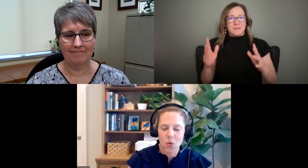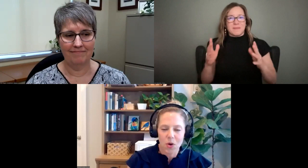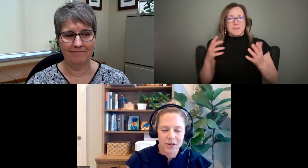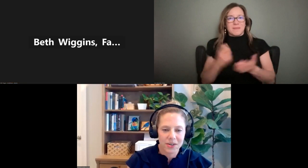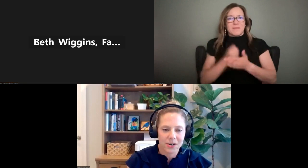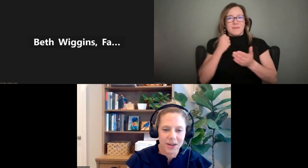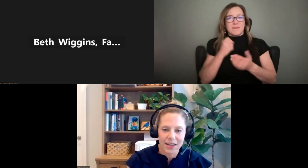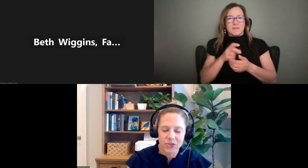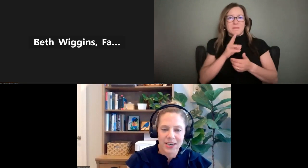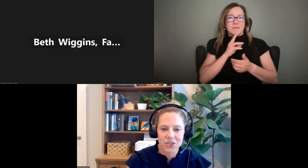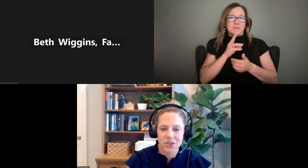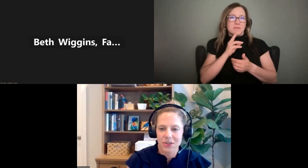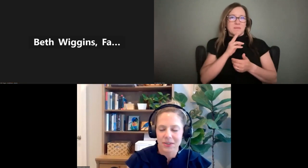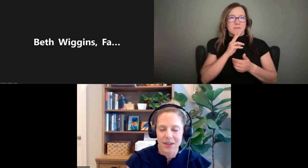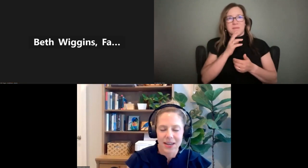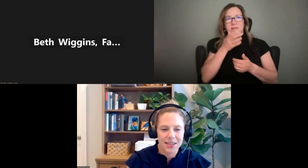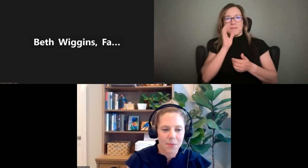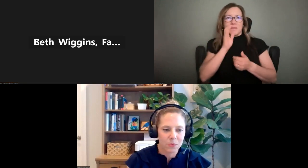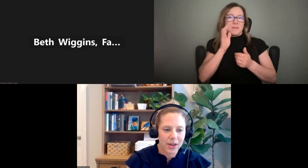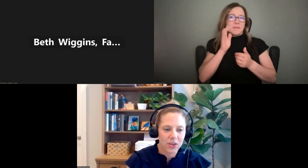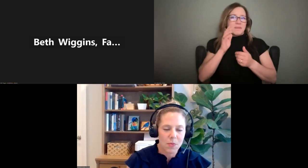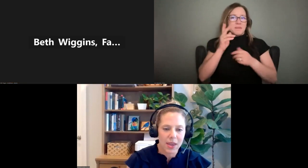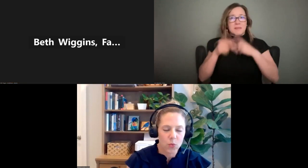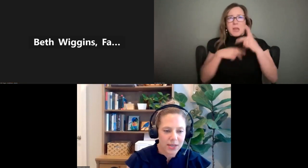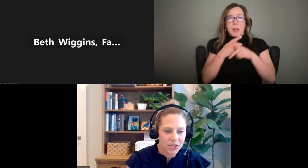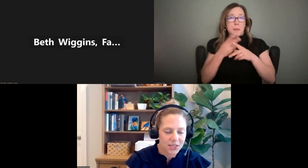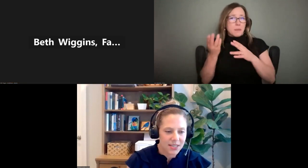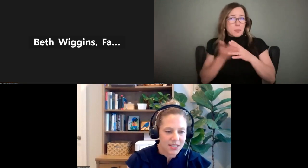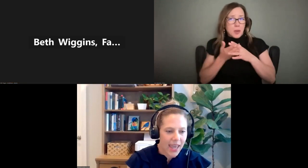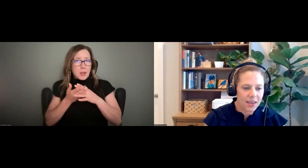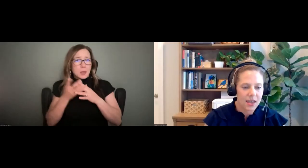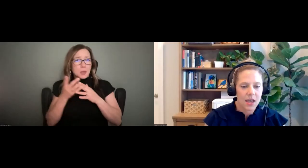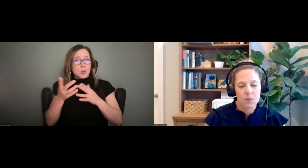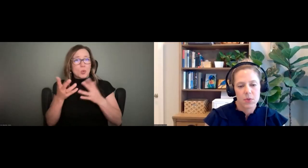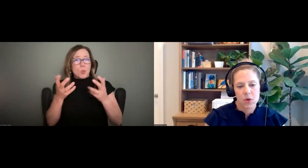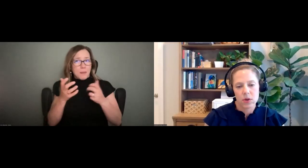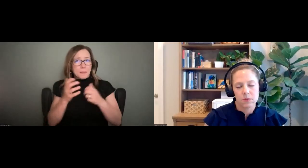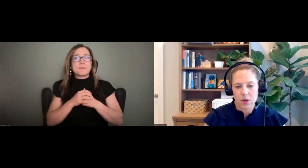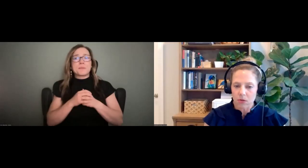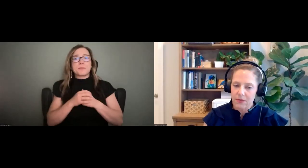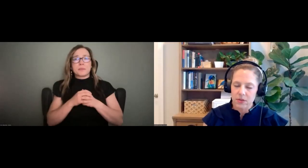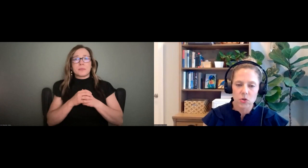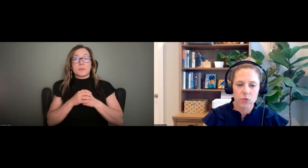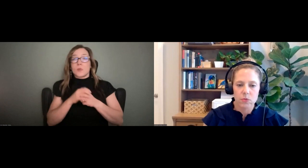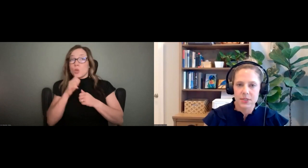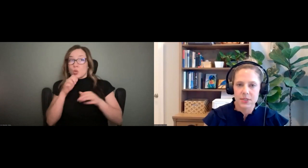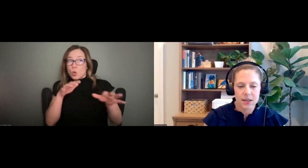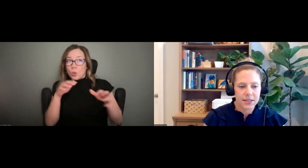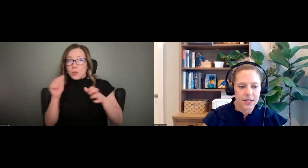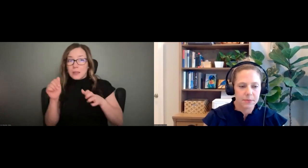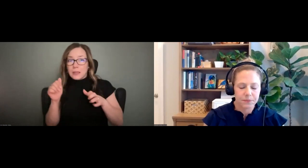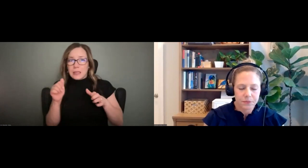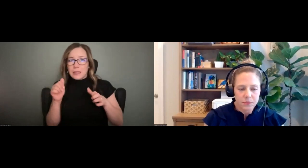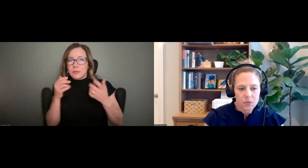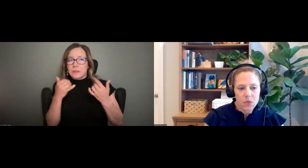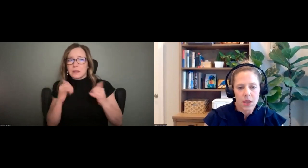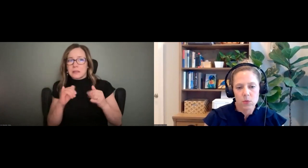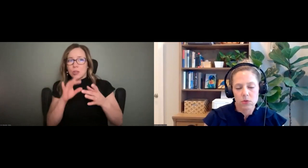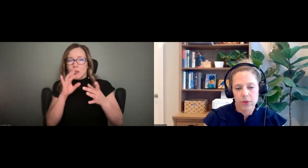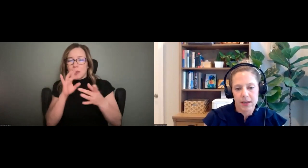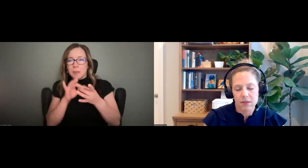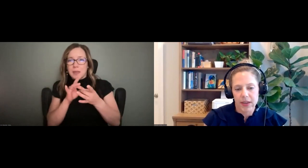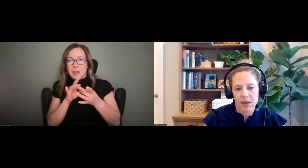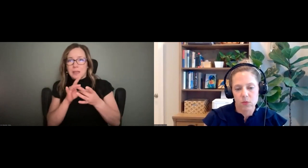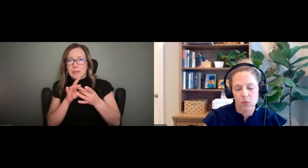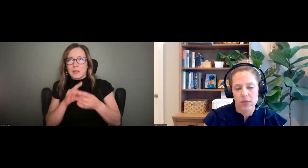take a little water or hydration or any type of break you may wish to take. But don't leave the Zoom room. Stay connected. and